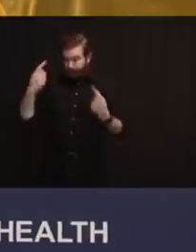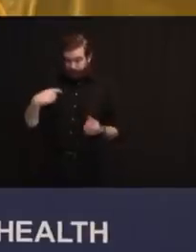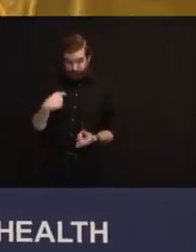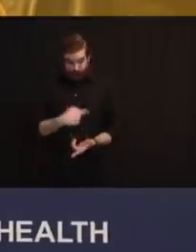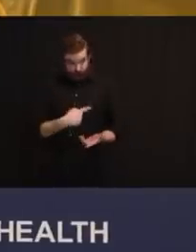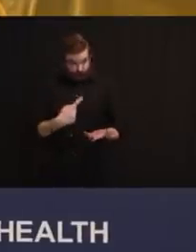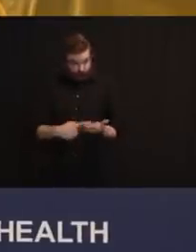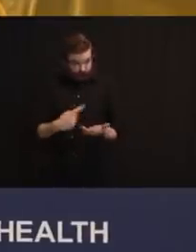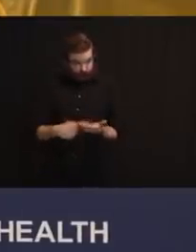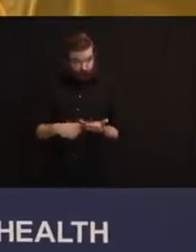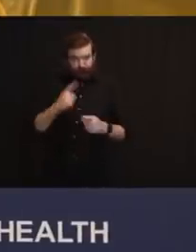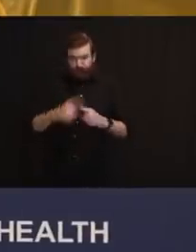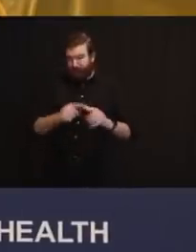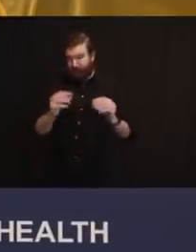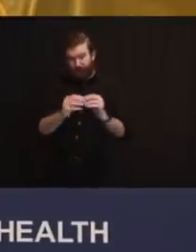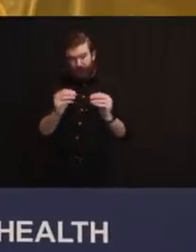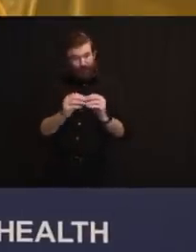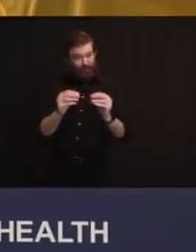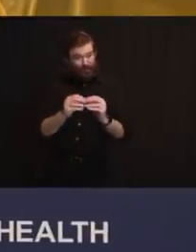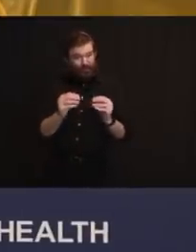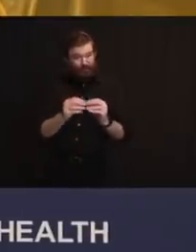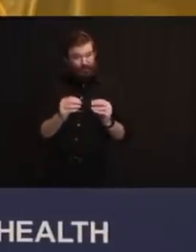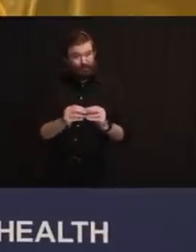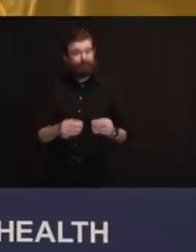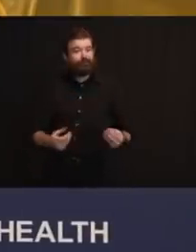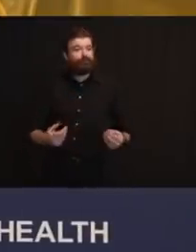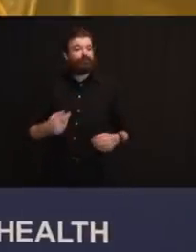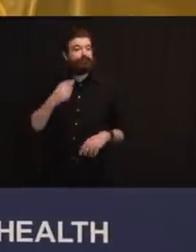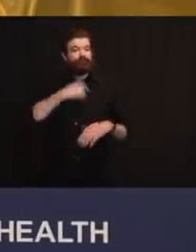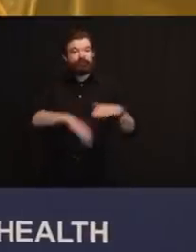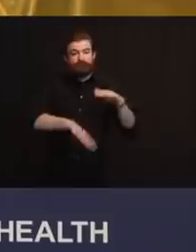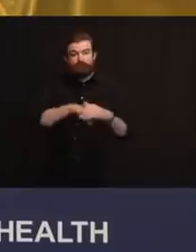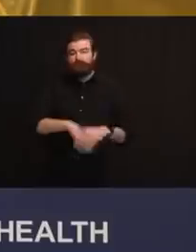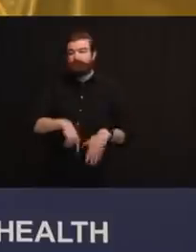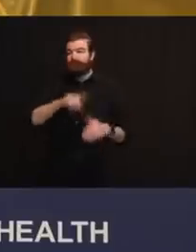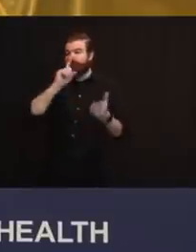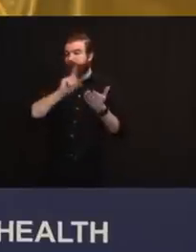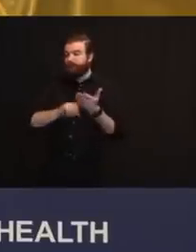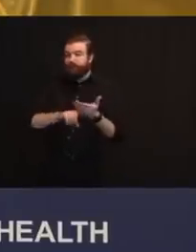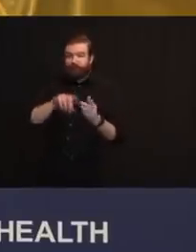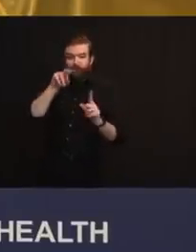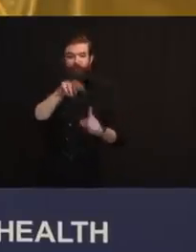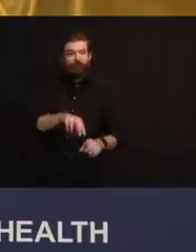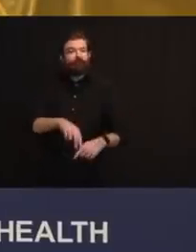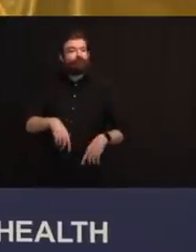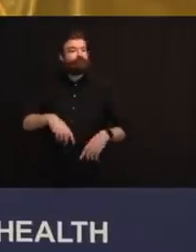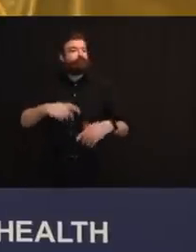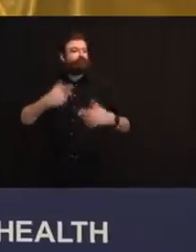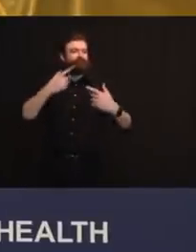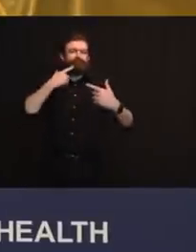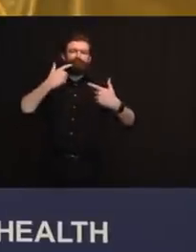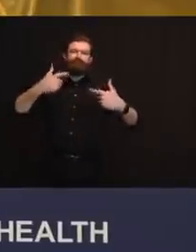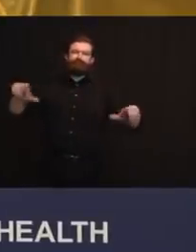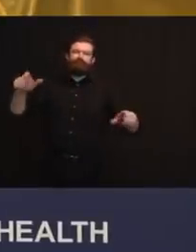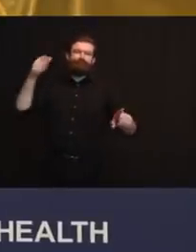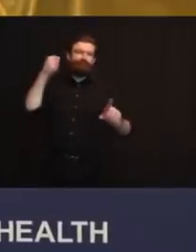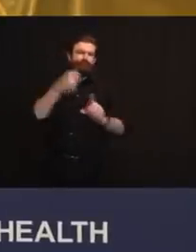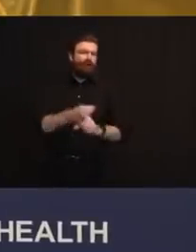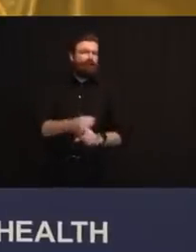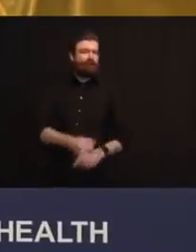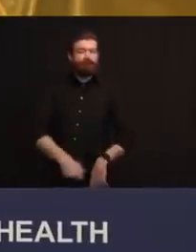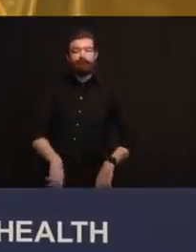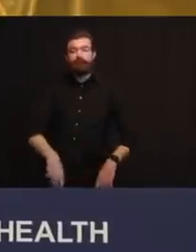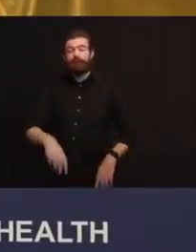inspector general, so it's going to be monitored like a hawk. Huge impact and monies. And by the way, not just